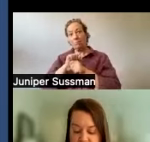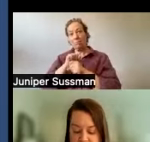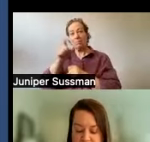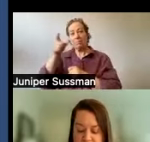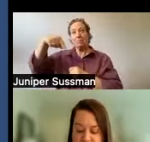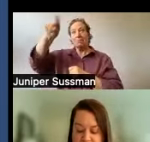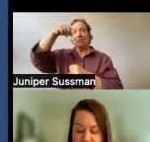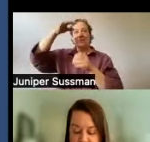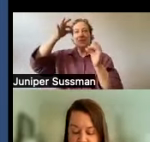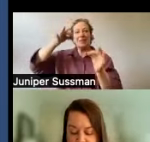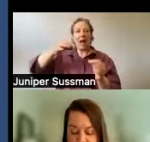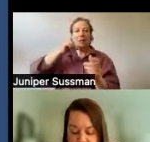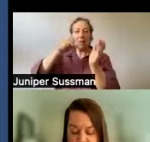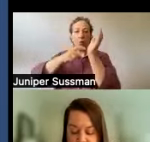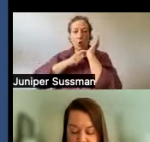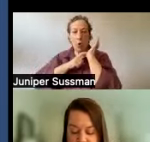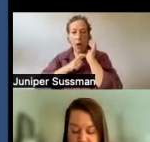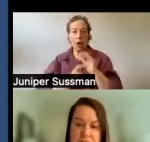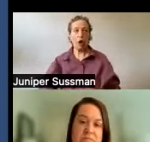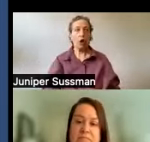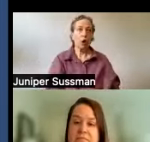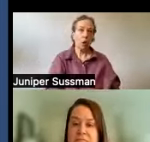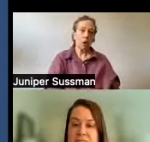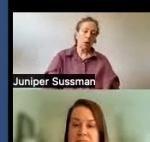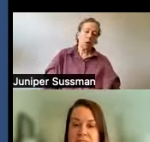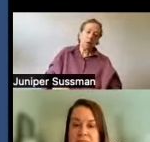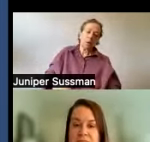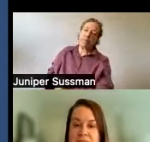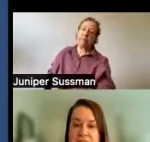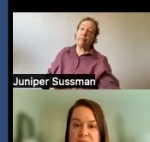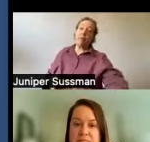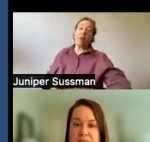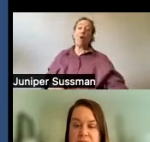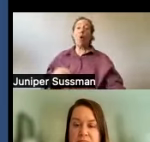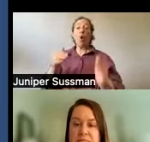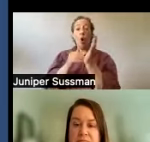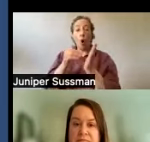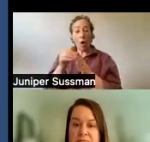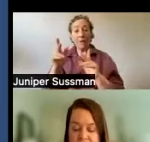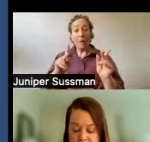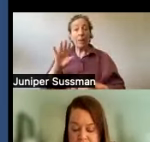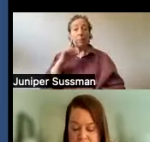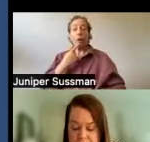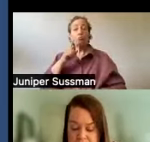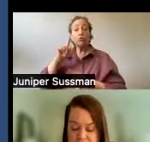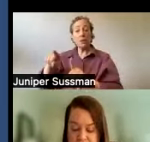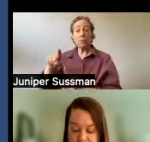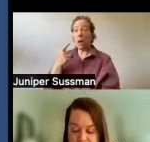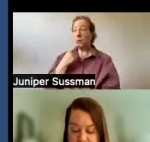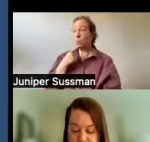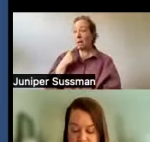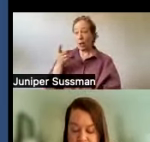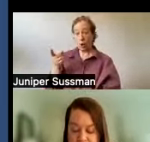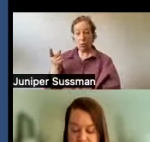the response will be, well, you're welcome to wear a mask, and that, you know, that will be the give.